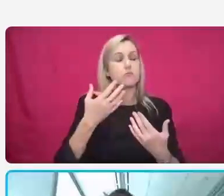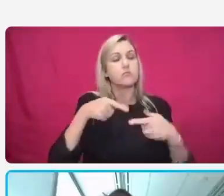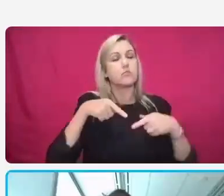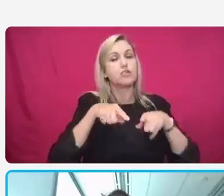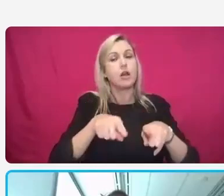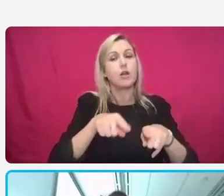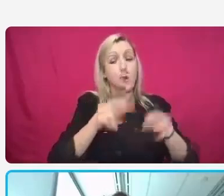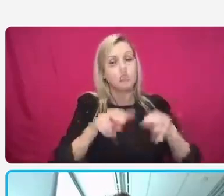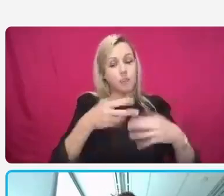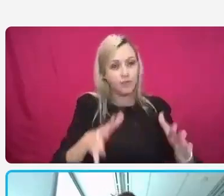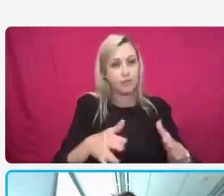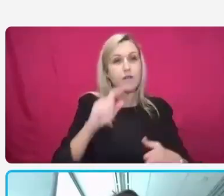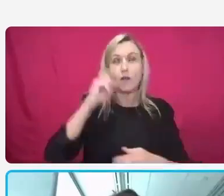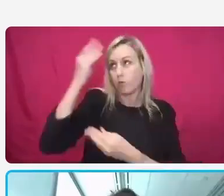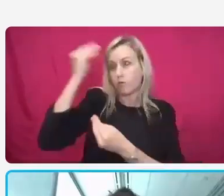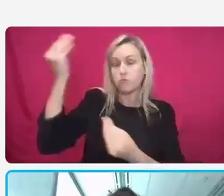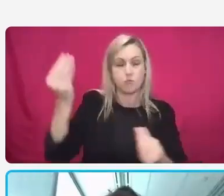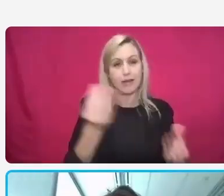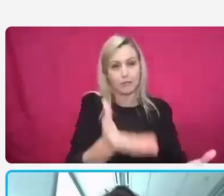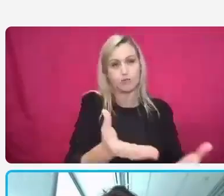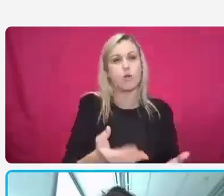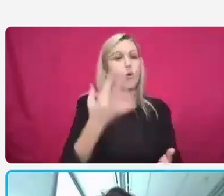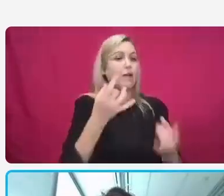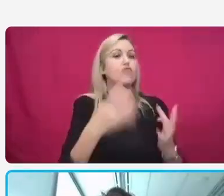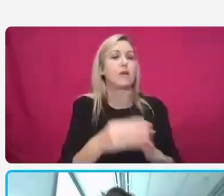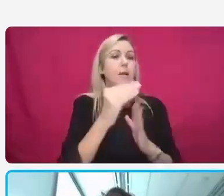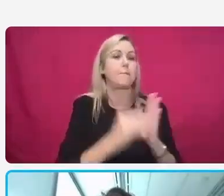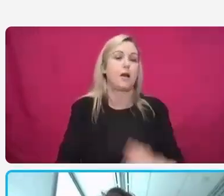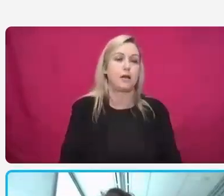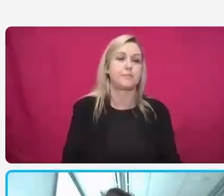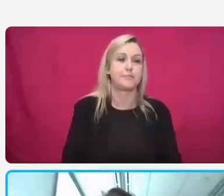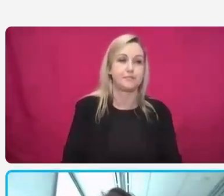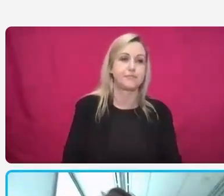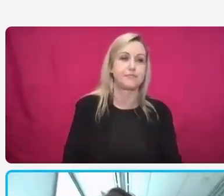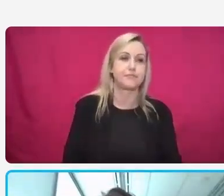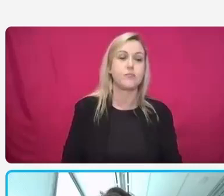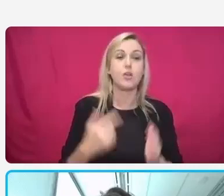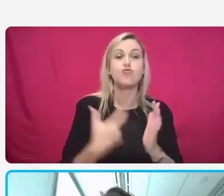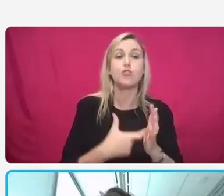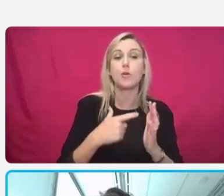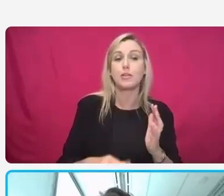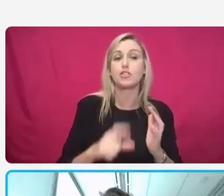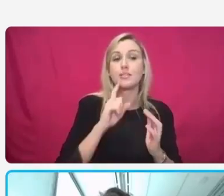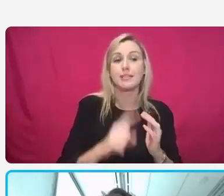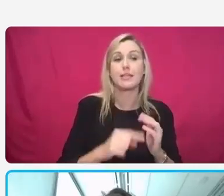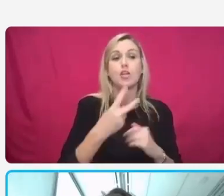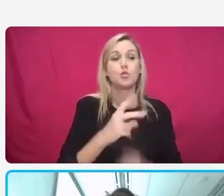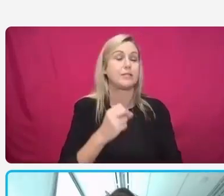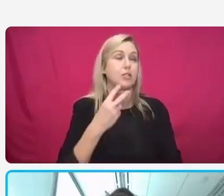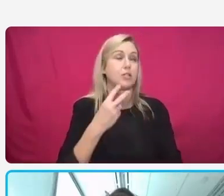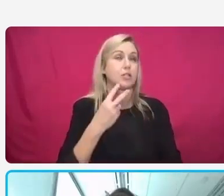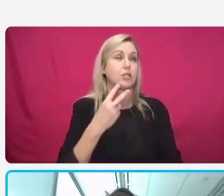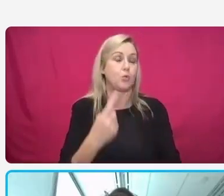In response to the Royal Commission Recommendation 86, the 2021-22 budget